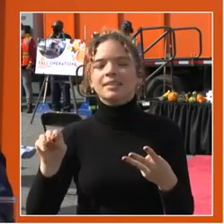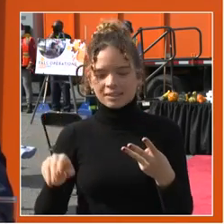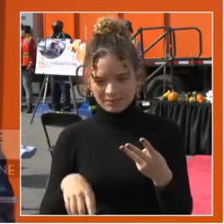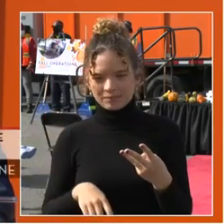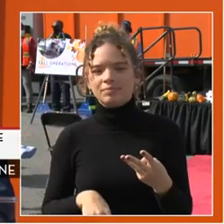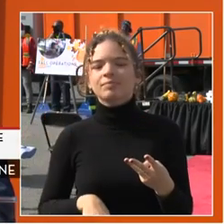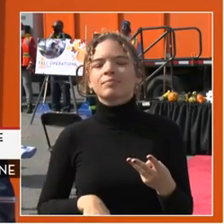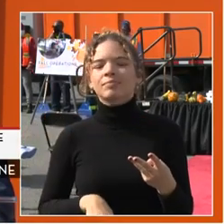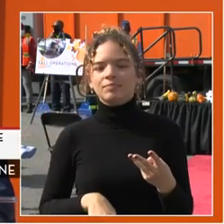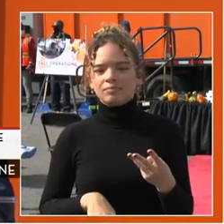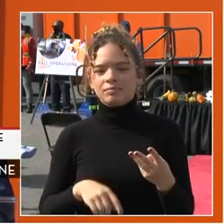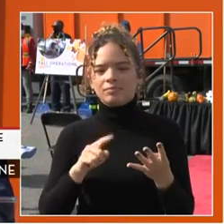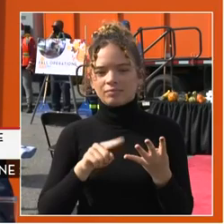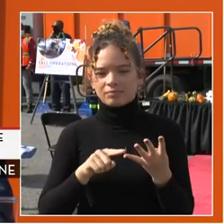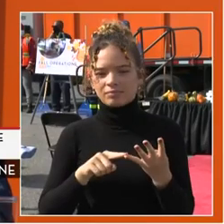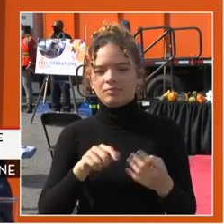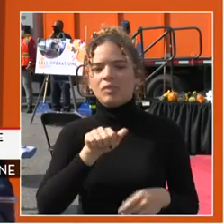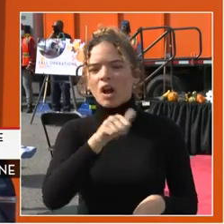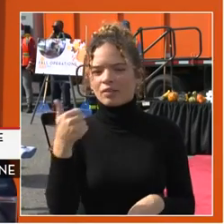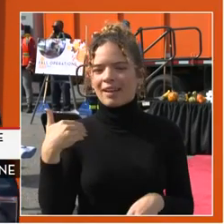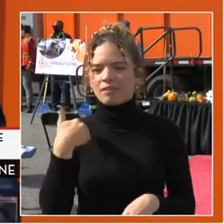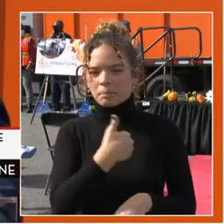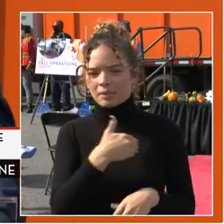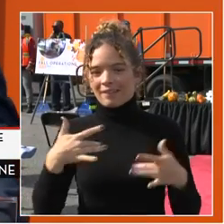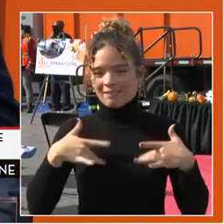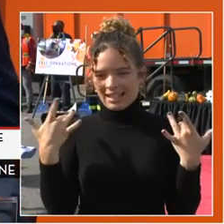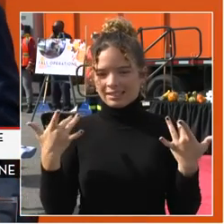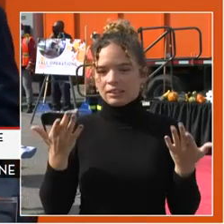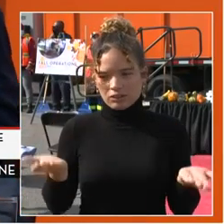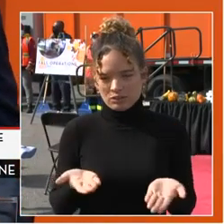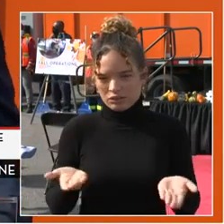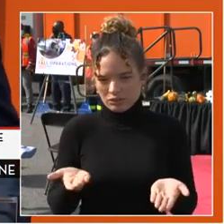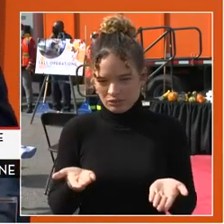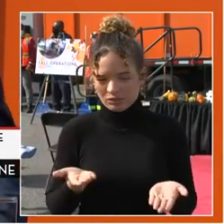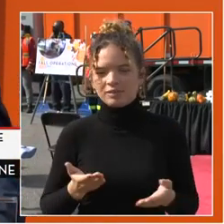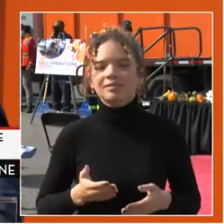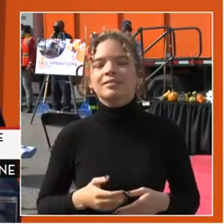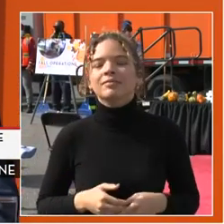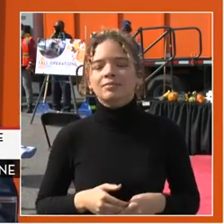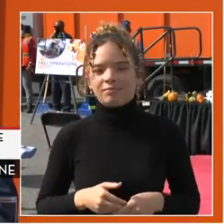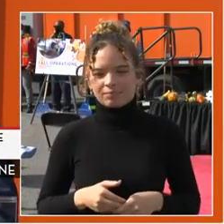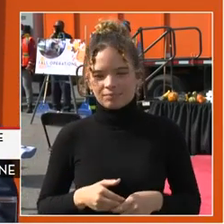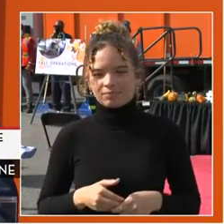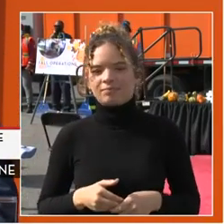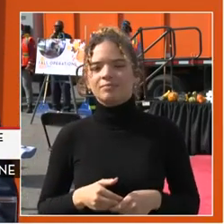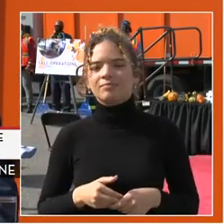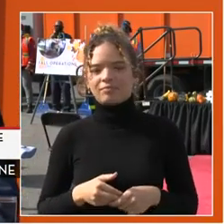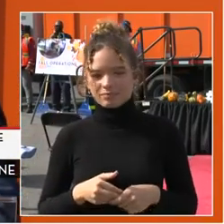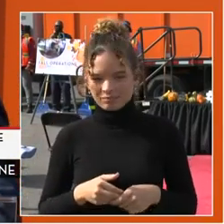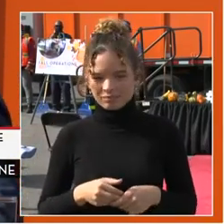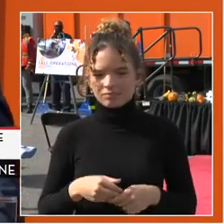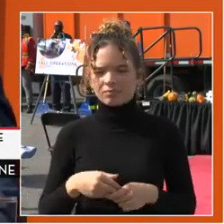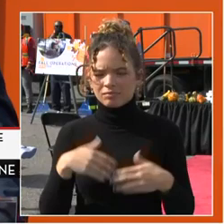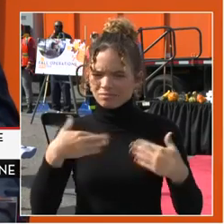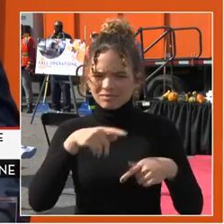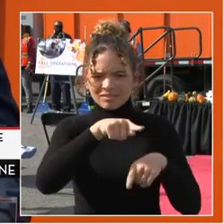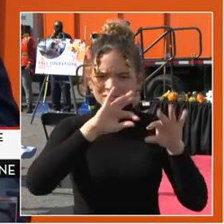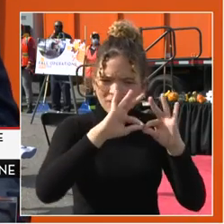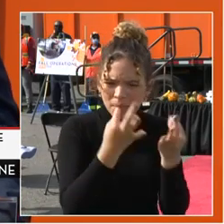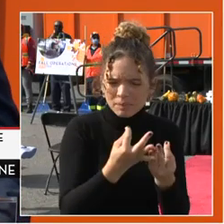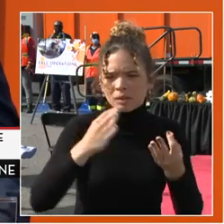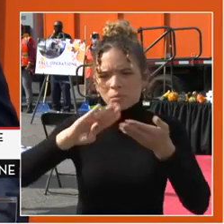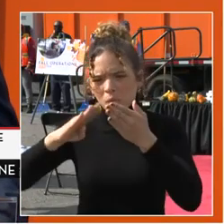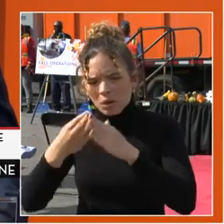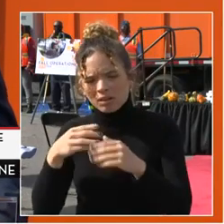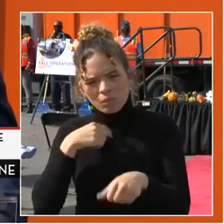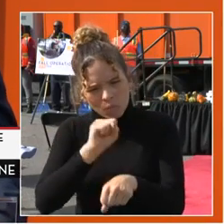event. Here at Blow Pierce, we are an all-in family where we work hard and we get results. So let's take this opportunity today